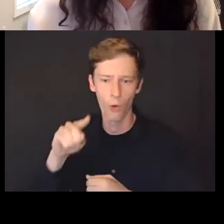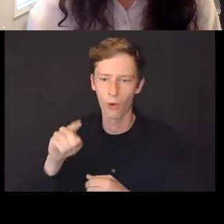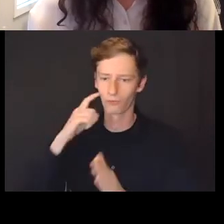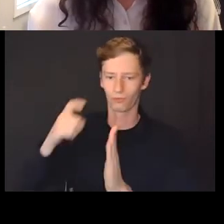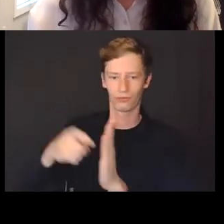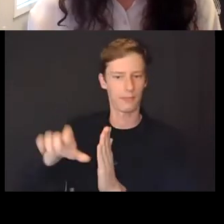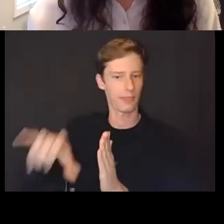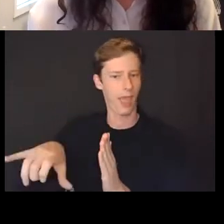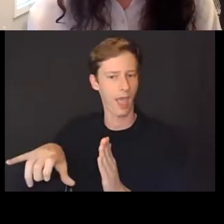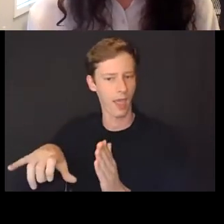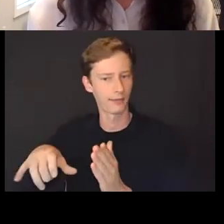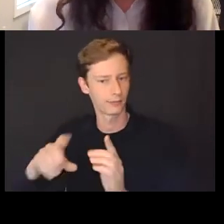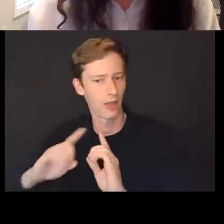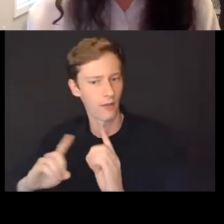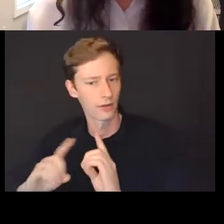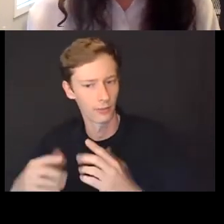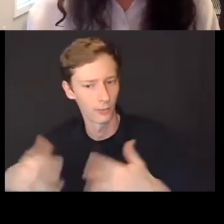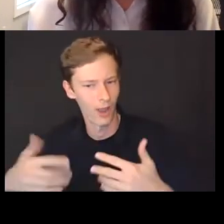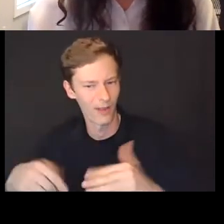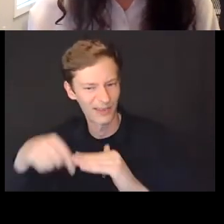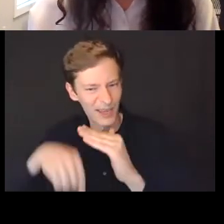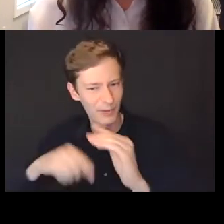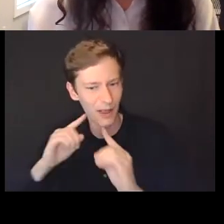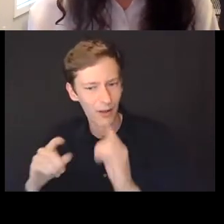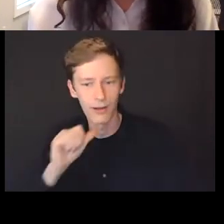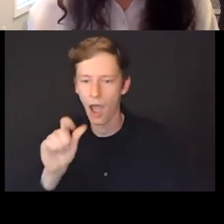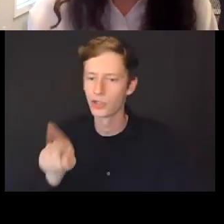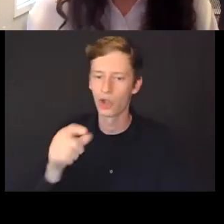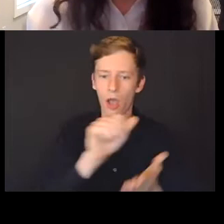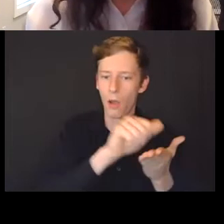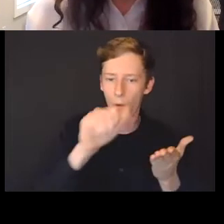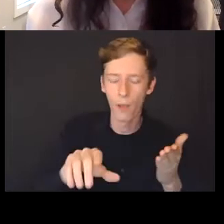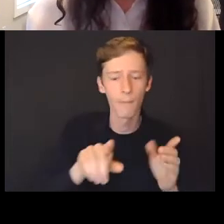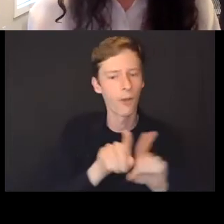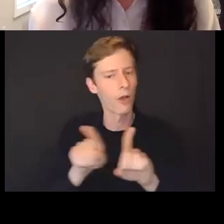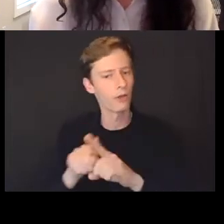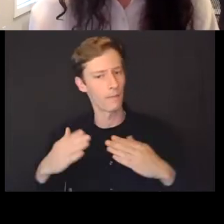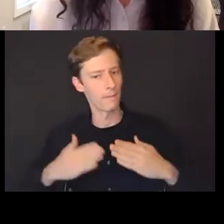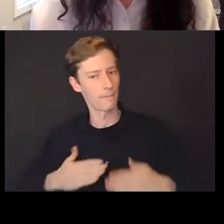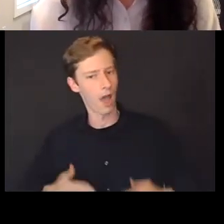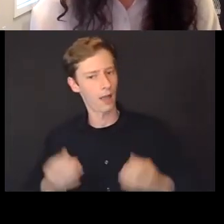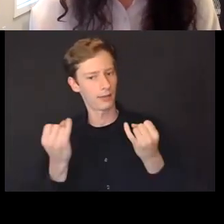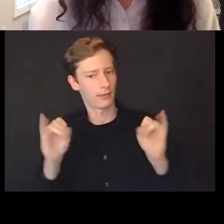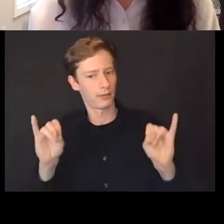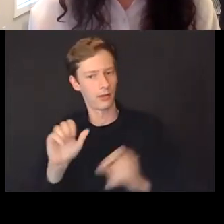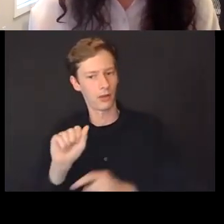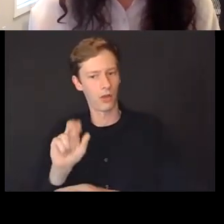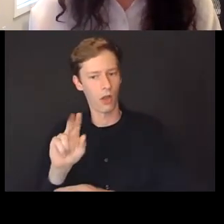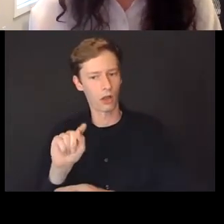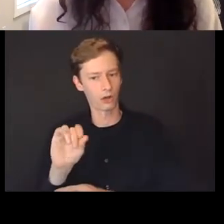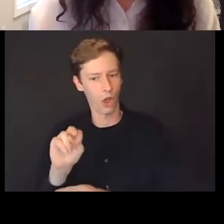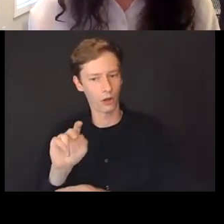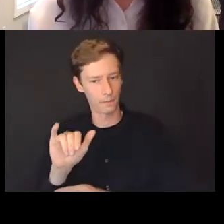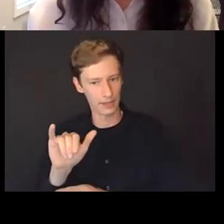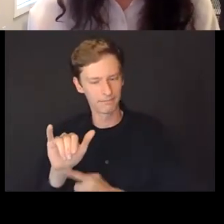deeper conversation than just the right to abortion, but bodily autonomy. And with that, you know, I want to